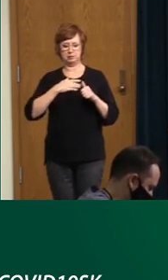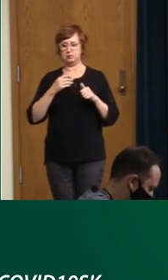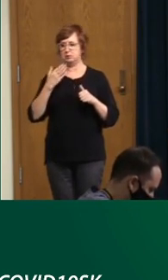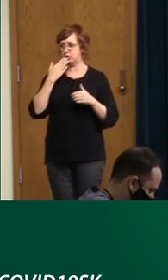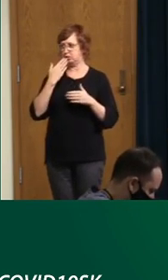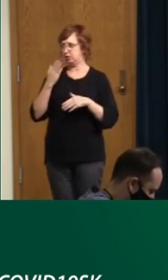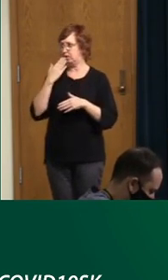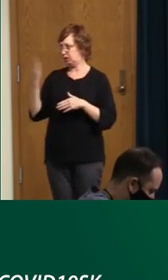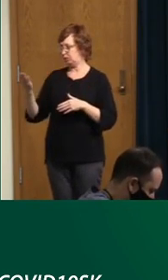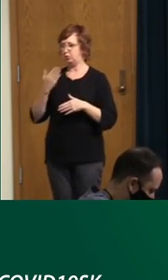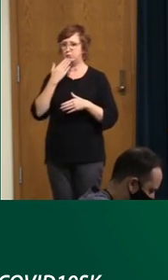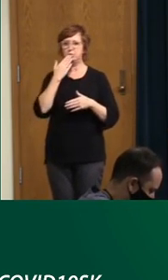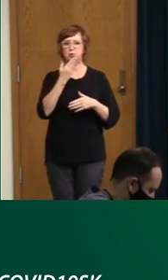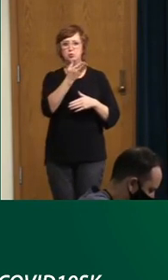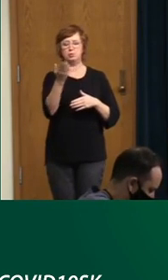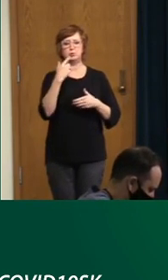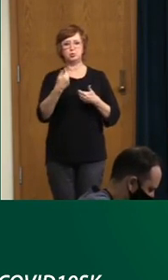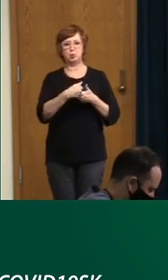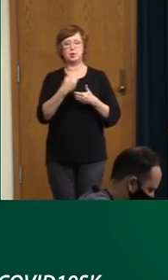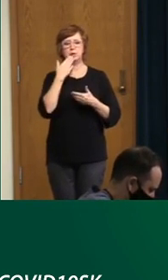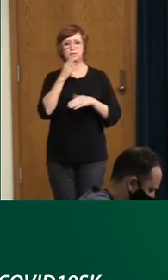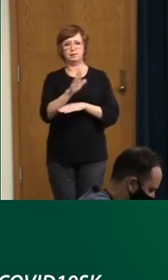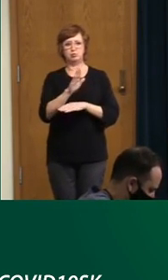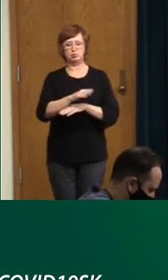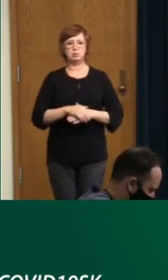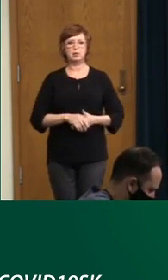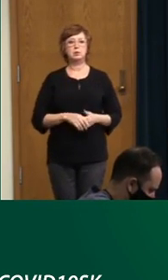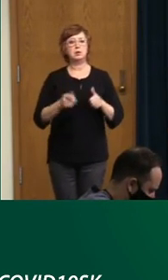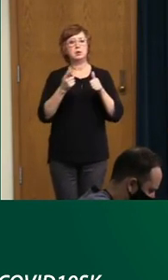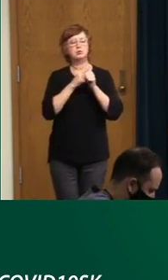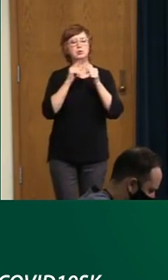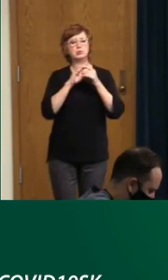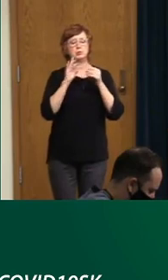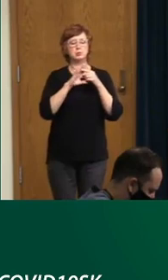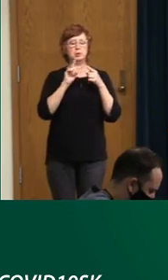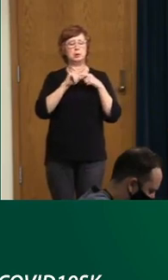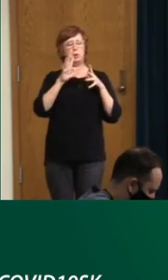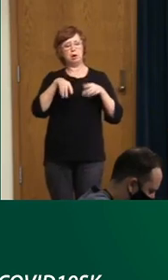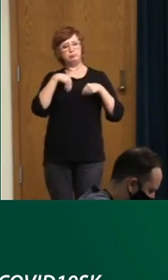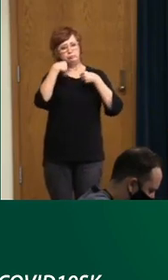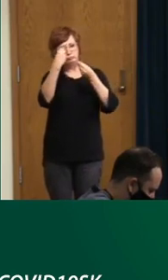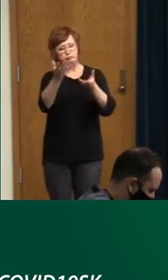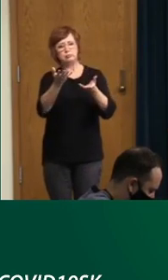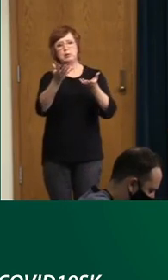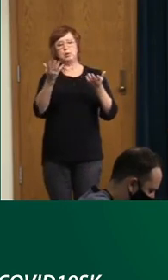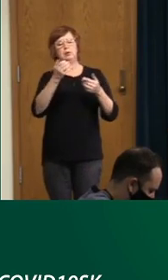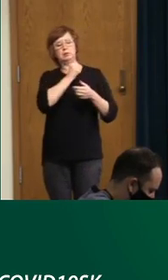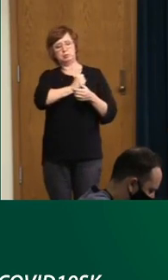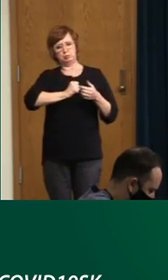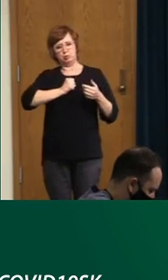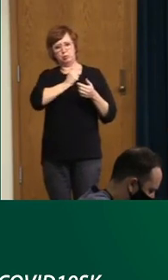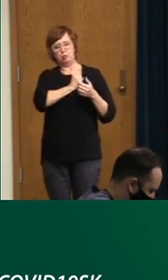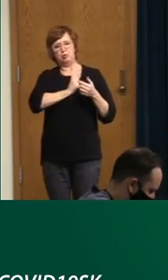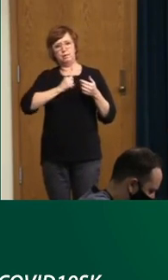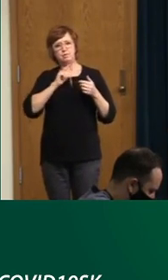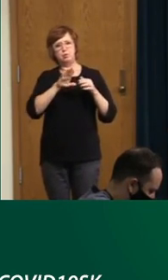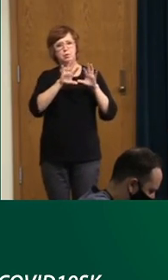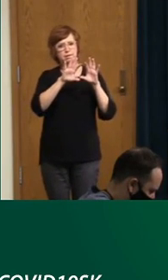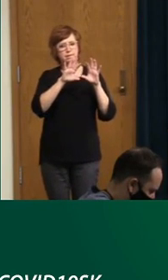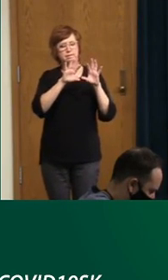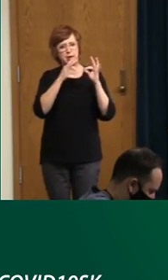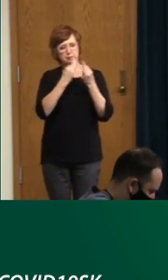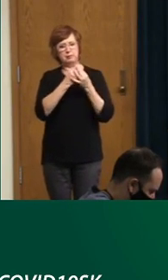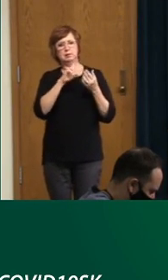Good afternoon, and thank you very much for joining us here today. First off, I'd like to express my condolences to the friends and family of the individual that we